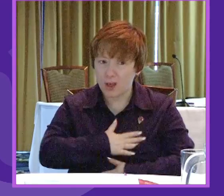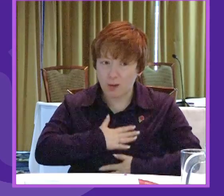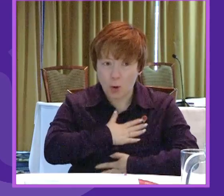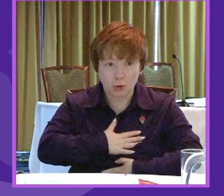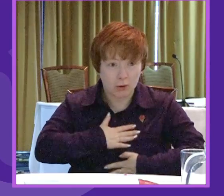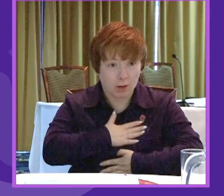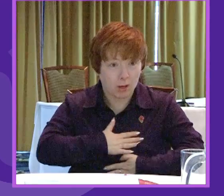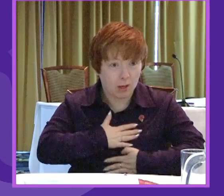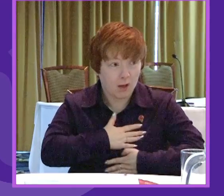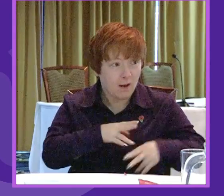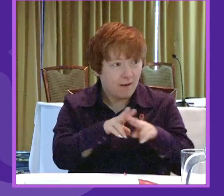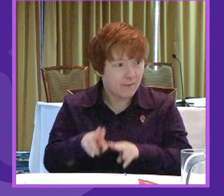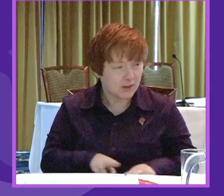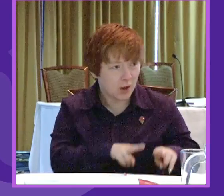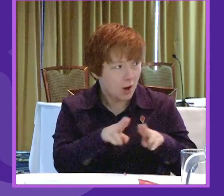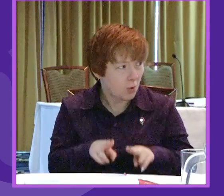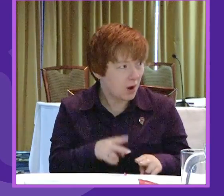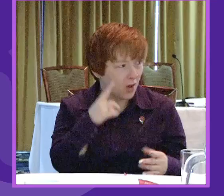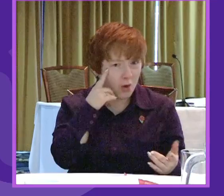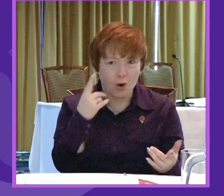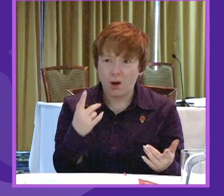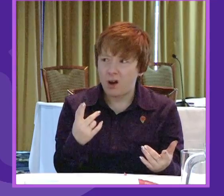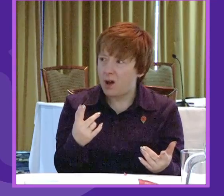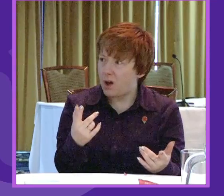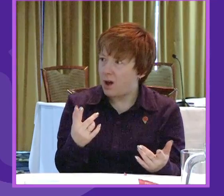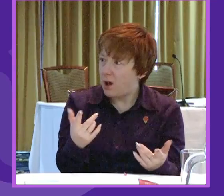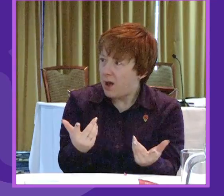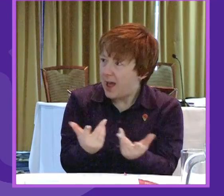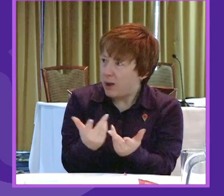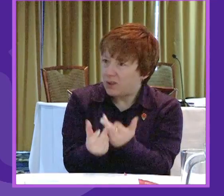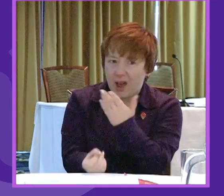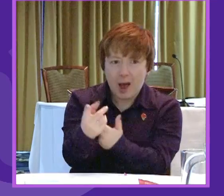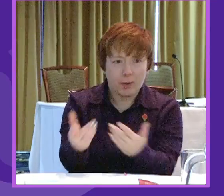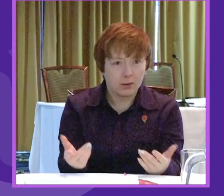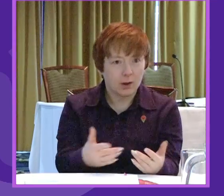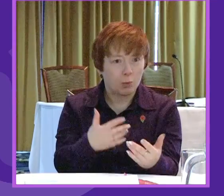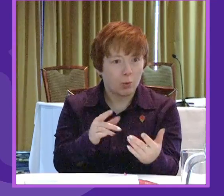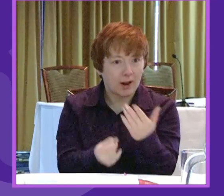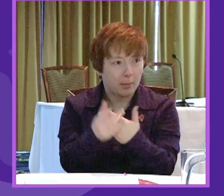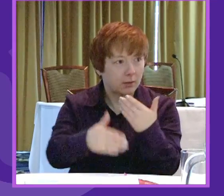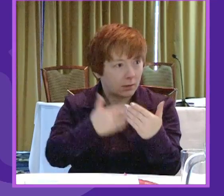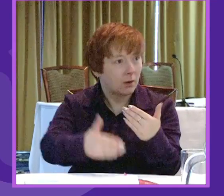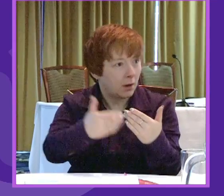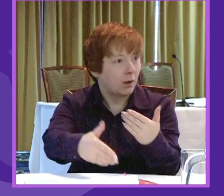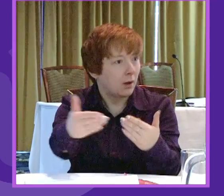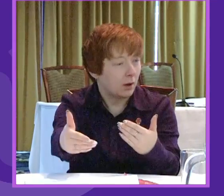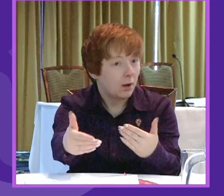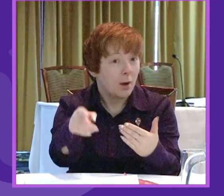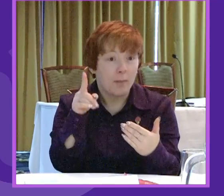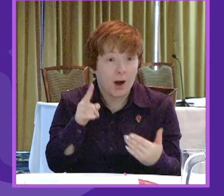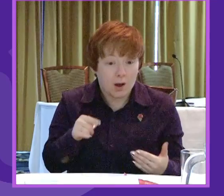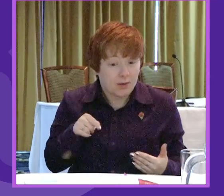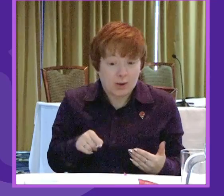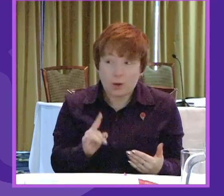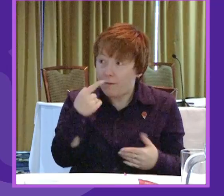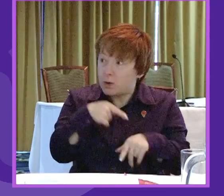did, and it was so moving, and I just thought, how did it come to this, that she had to show me that? And she'd shown it to